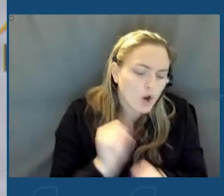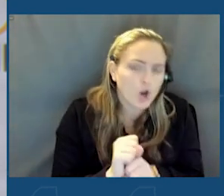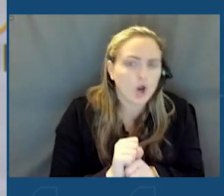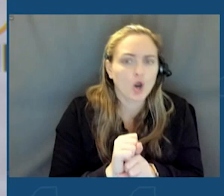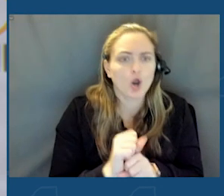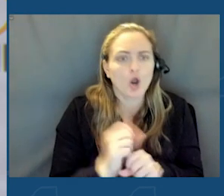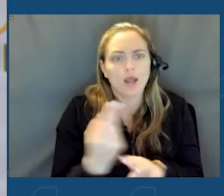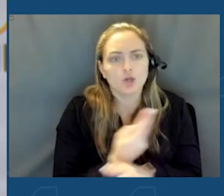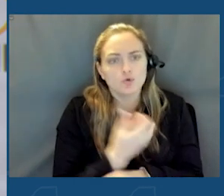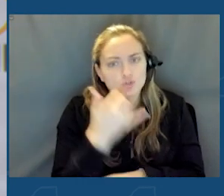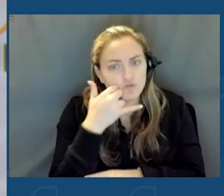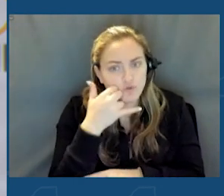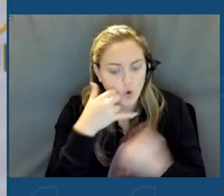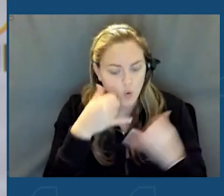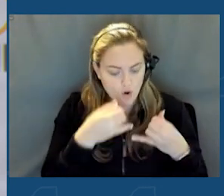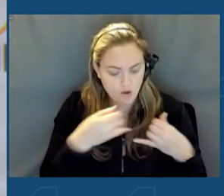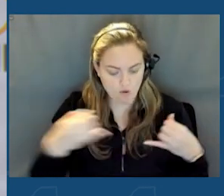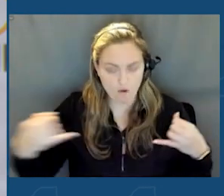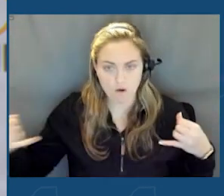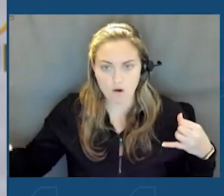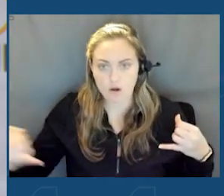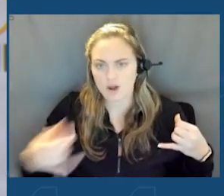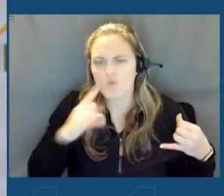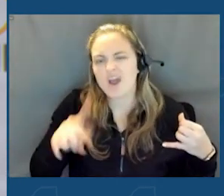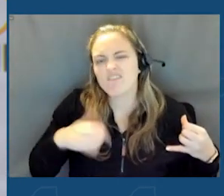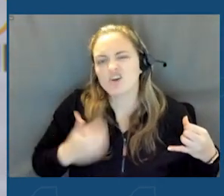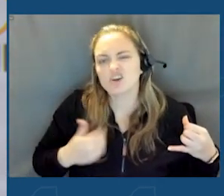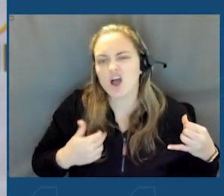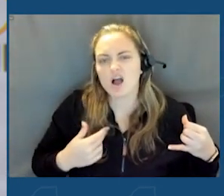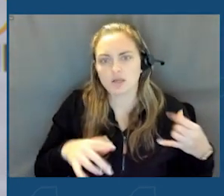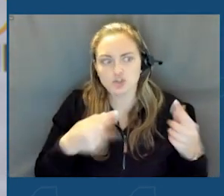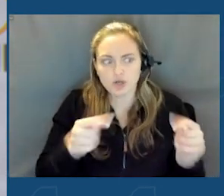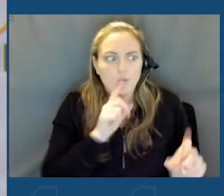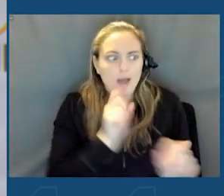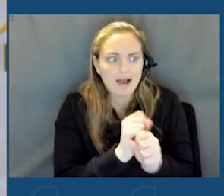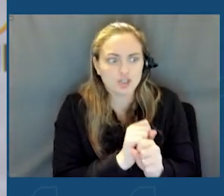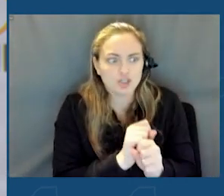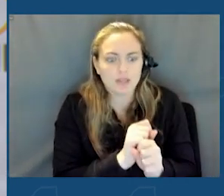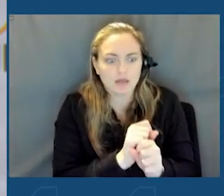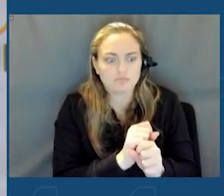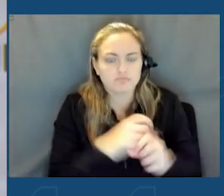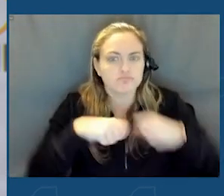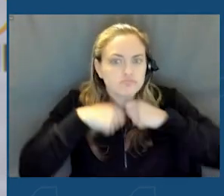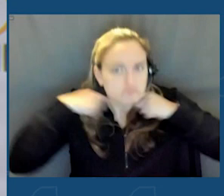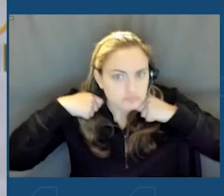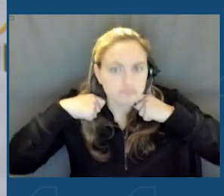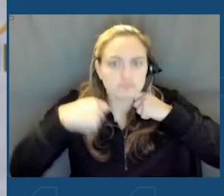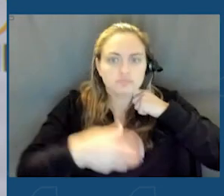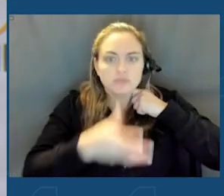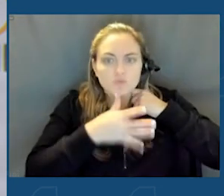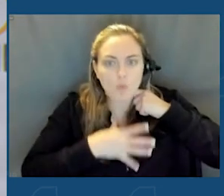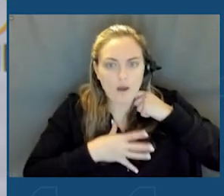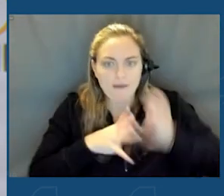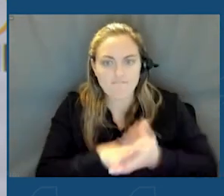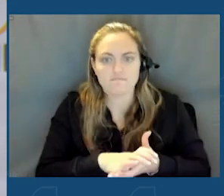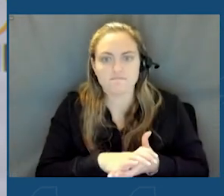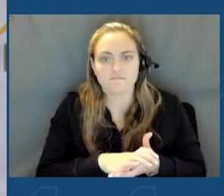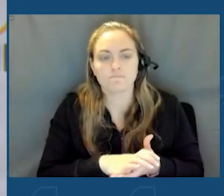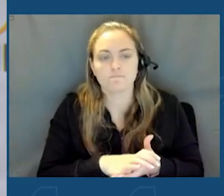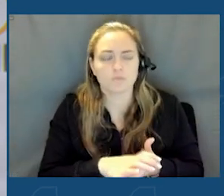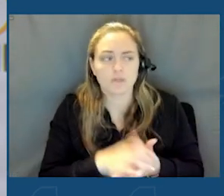cord. Now, young people will not know what a telephone cord is, but literally tried to strangle his wife and to beat them down. And so it was not just something that affected